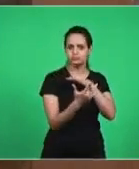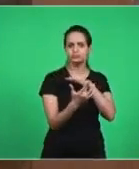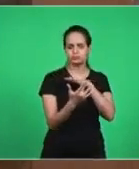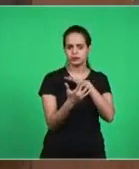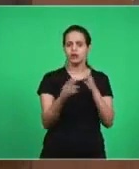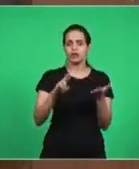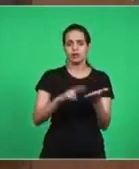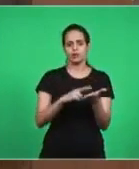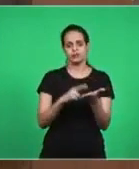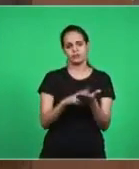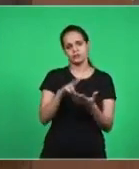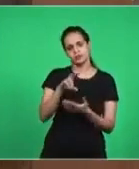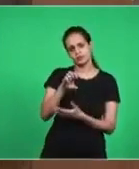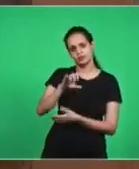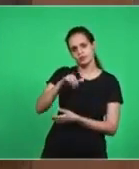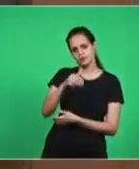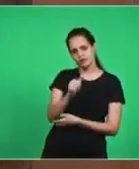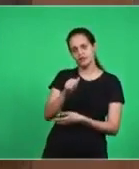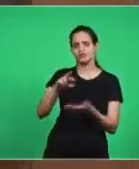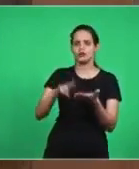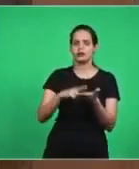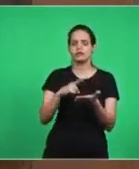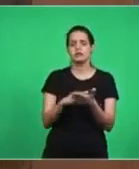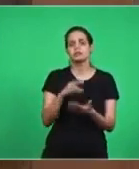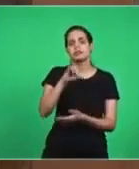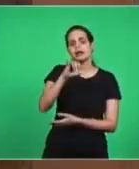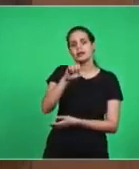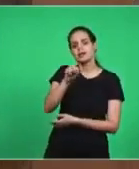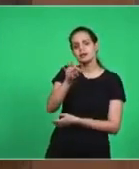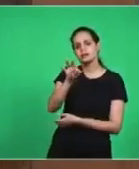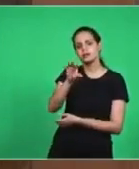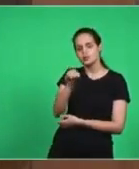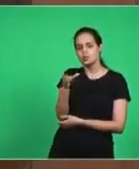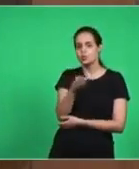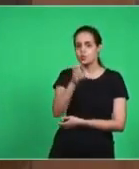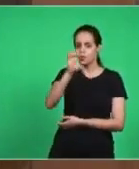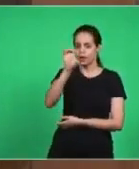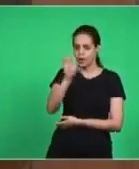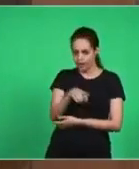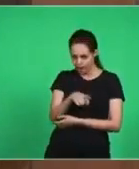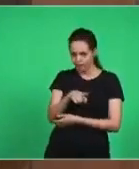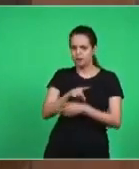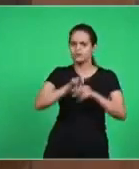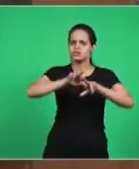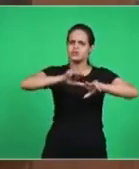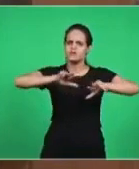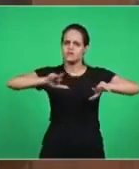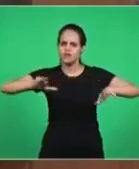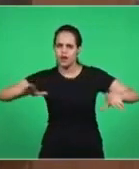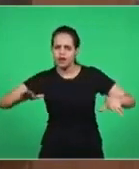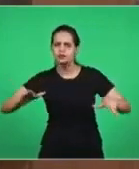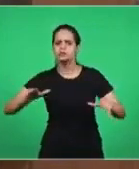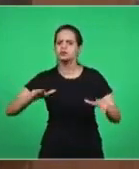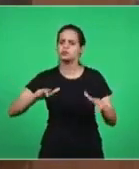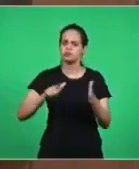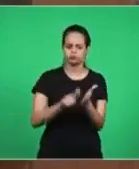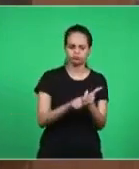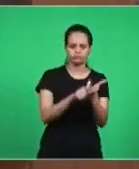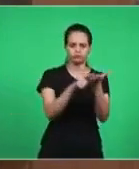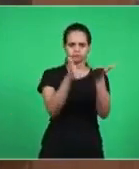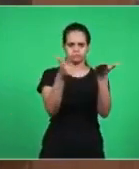being echoed on magazine version, magazine Histoire, Brazilian magazines, and many newspapers